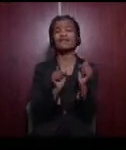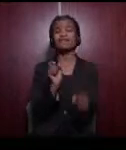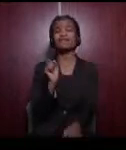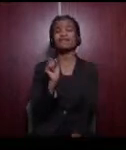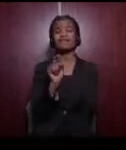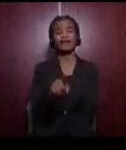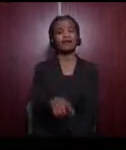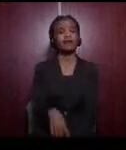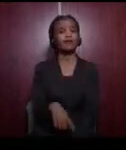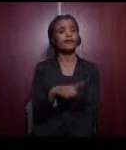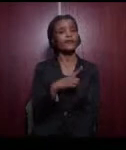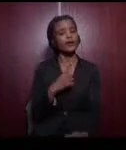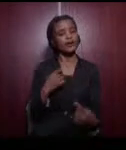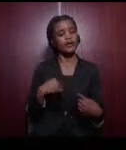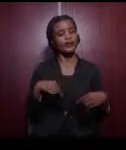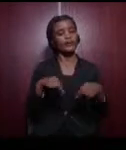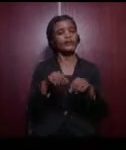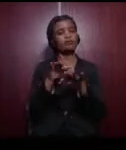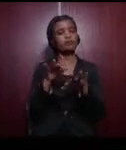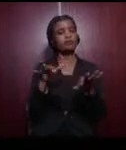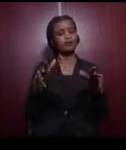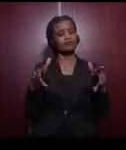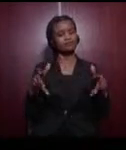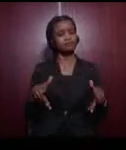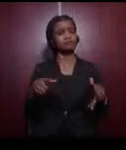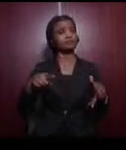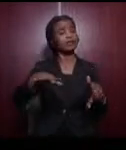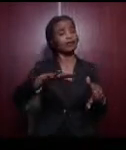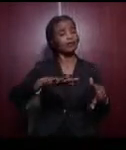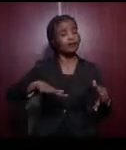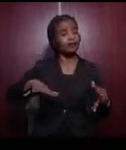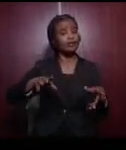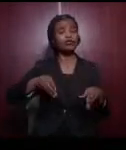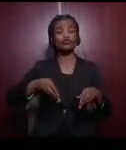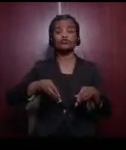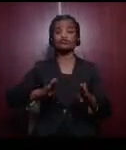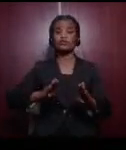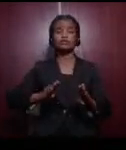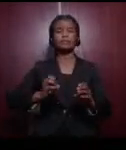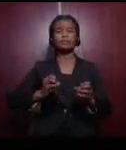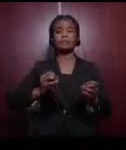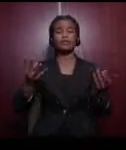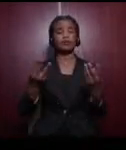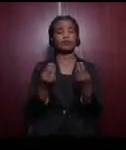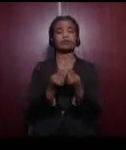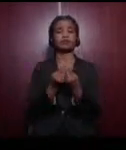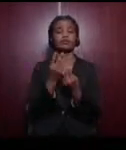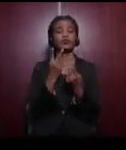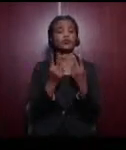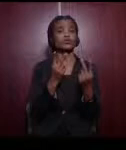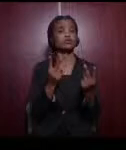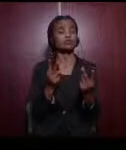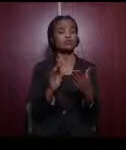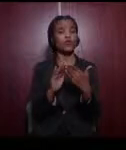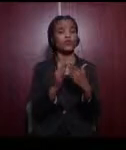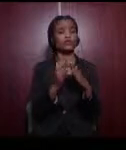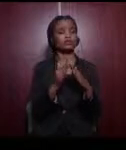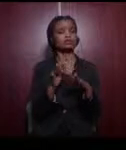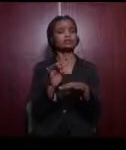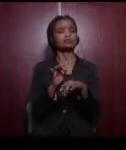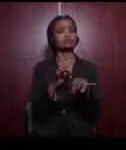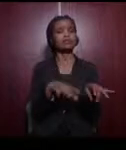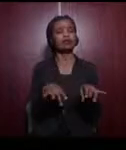thina sisestradeni esibonayo into esihlukumezayo as communities and singanamandla